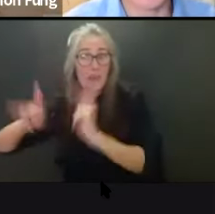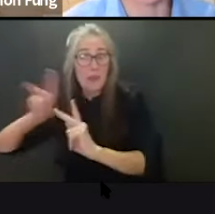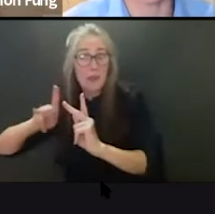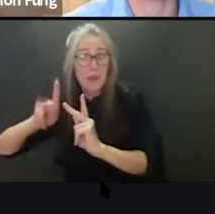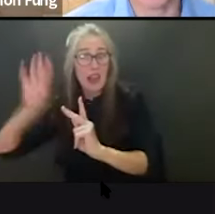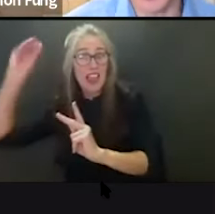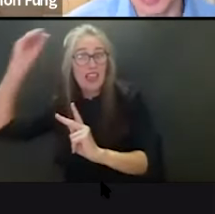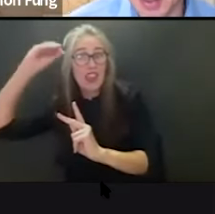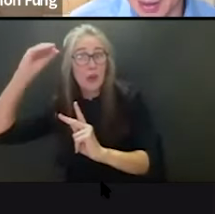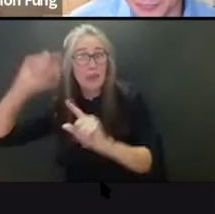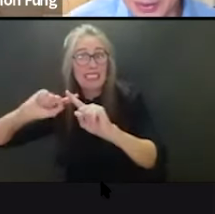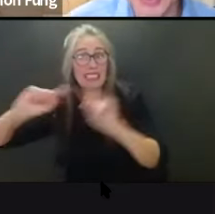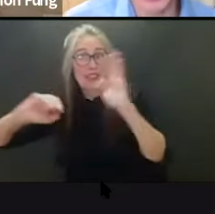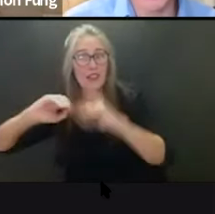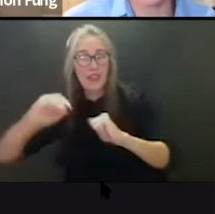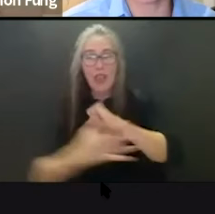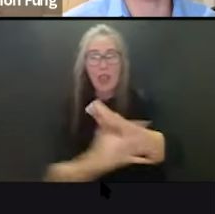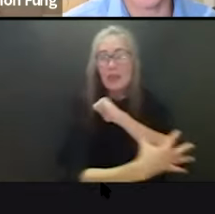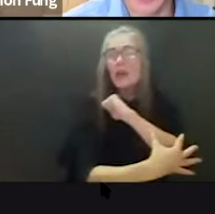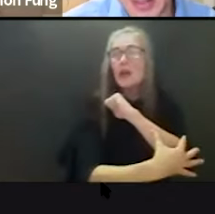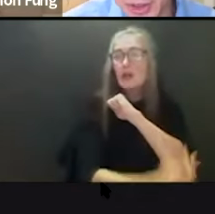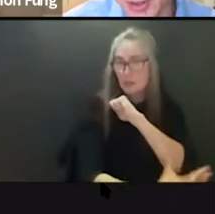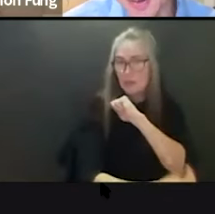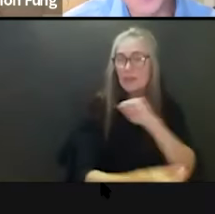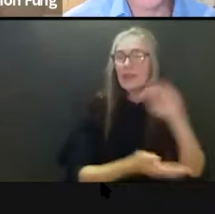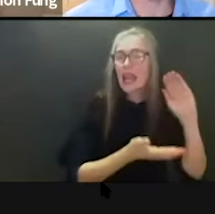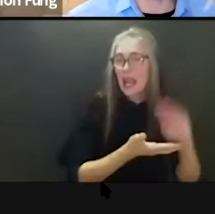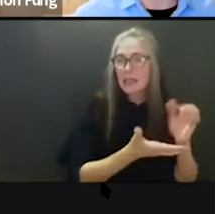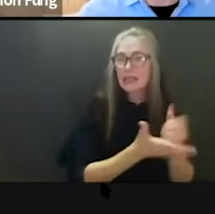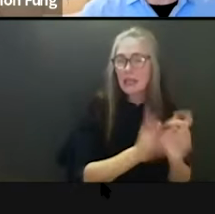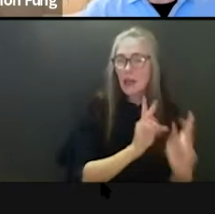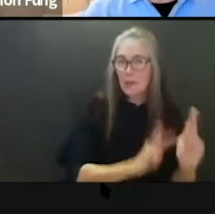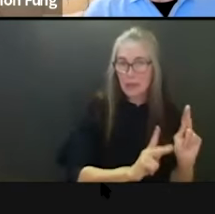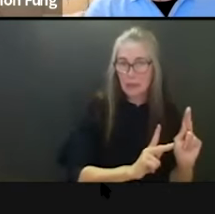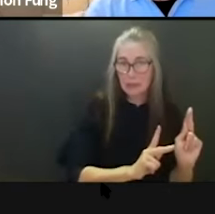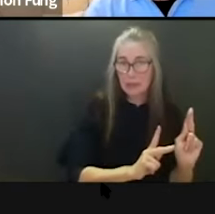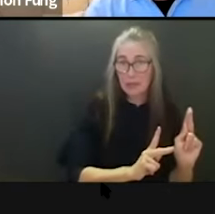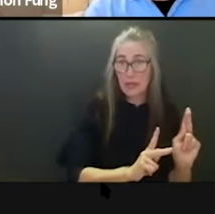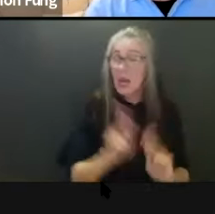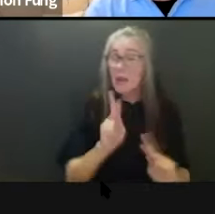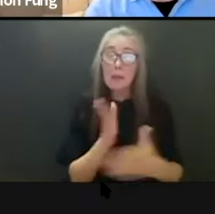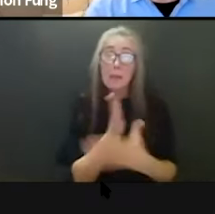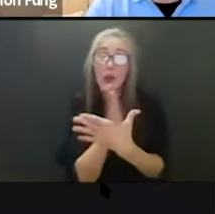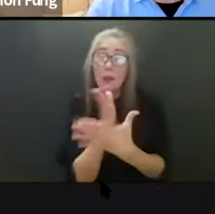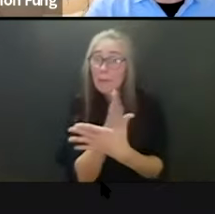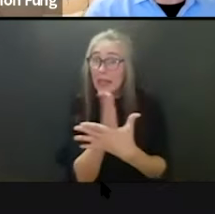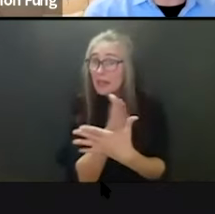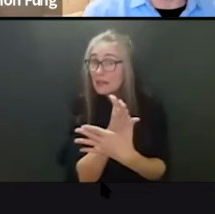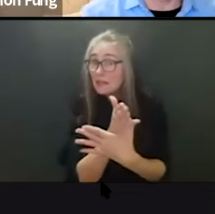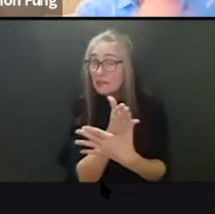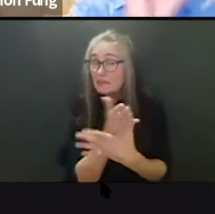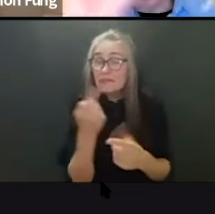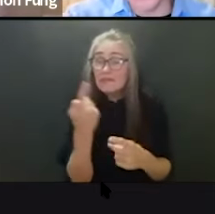taxation and the generosity of social benefits and regulation. And what he finds is that for